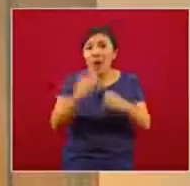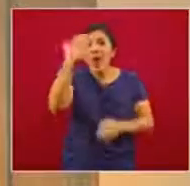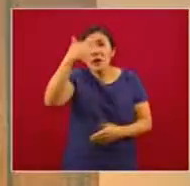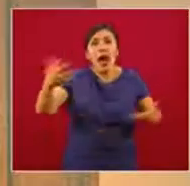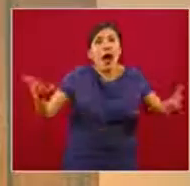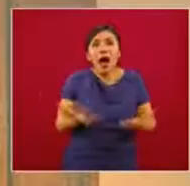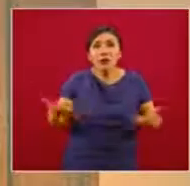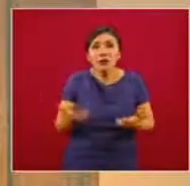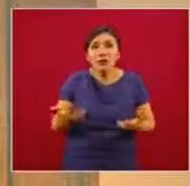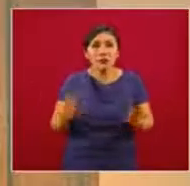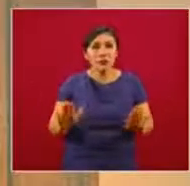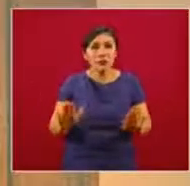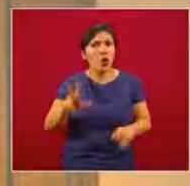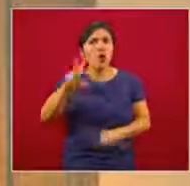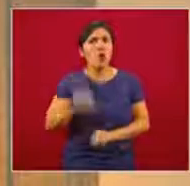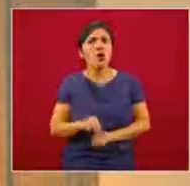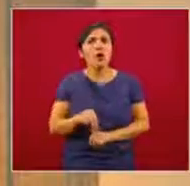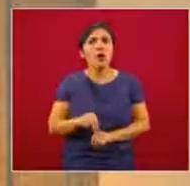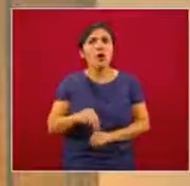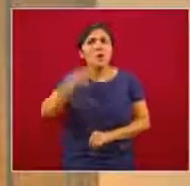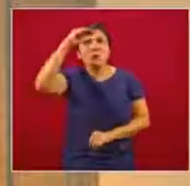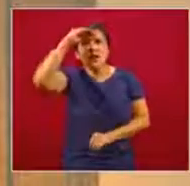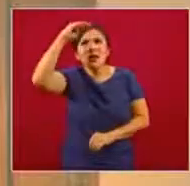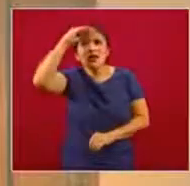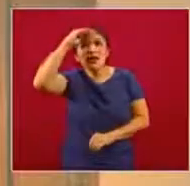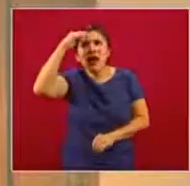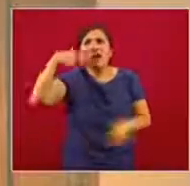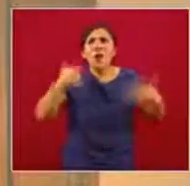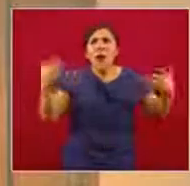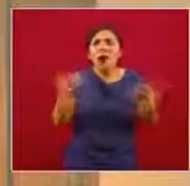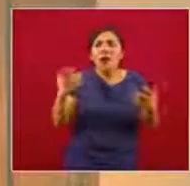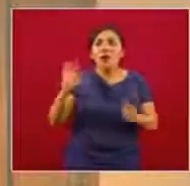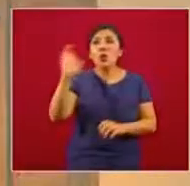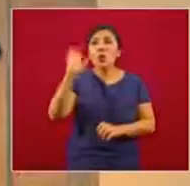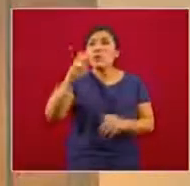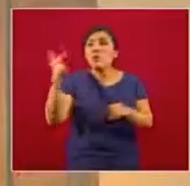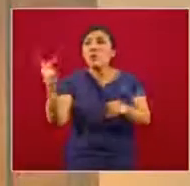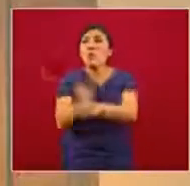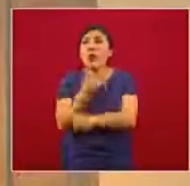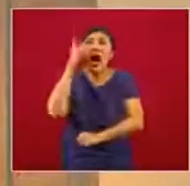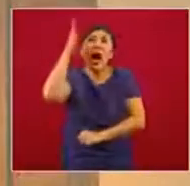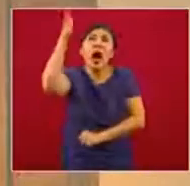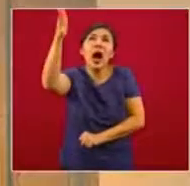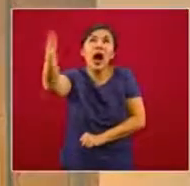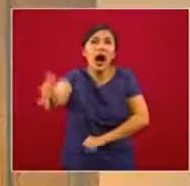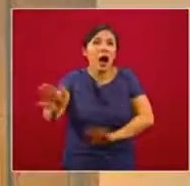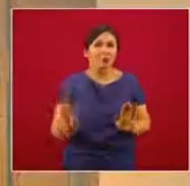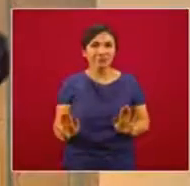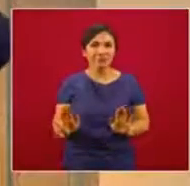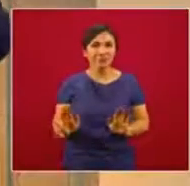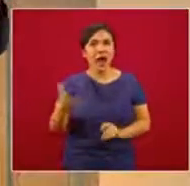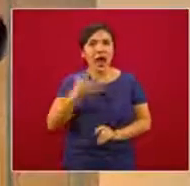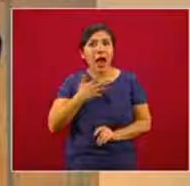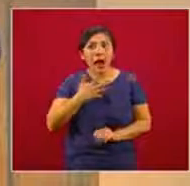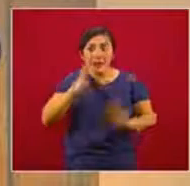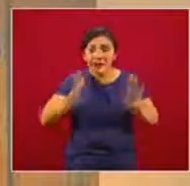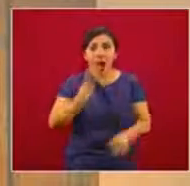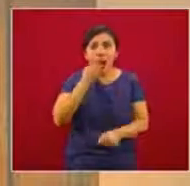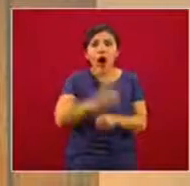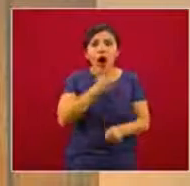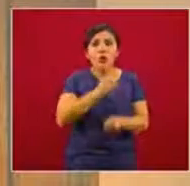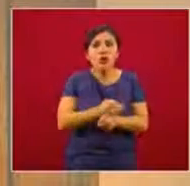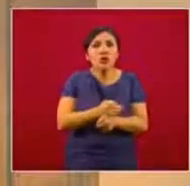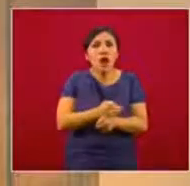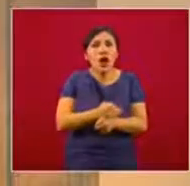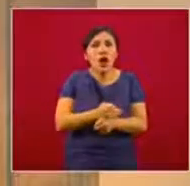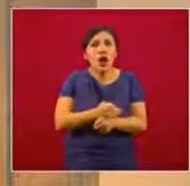what to do in the case of an emergency, that they would not require to think in the moment the